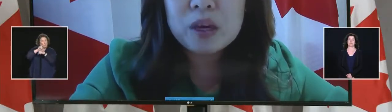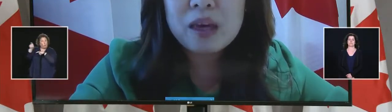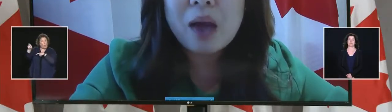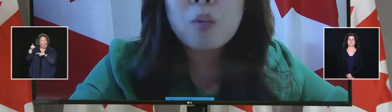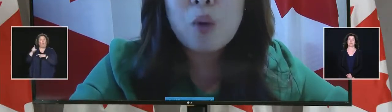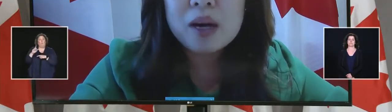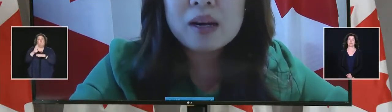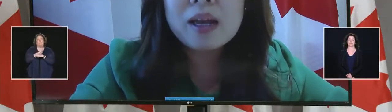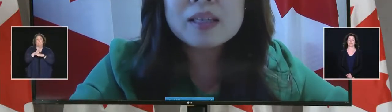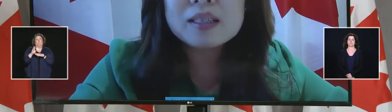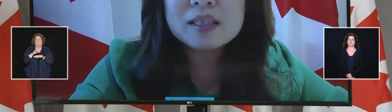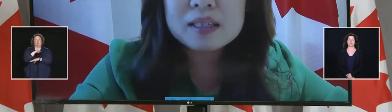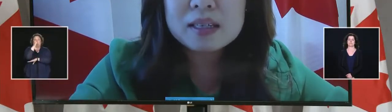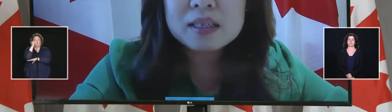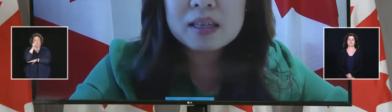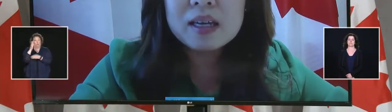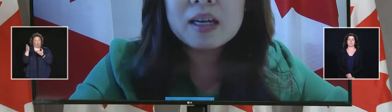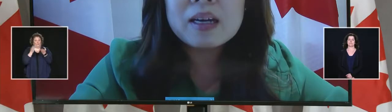7 days a week at